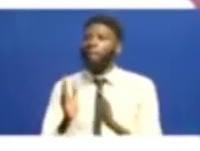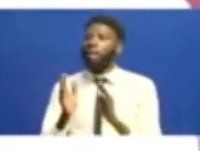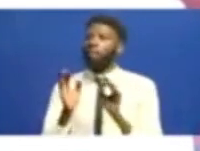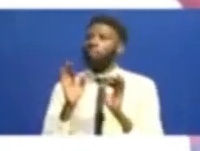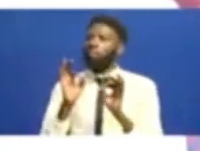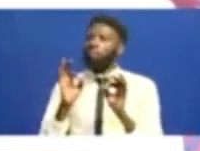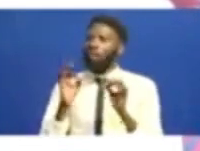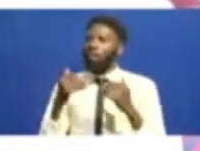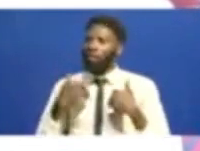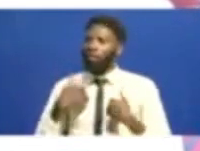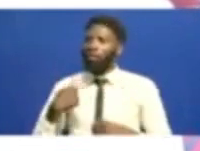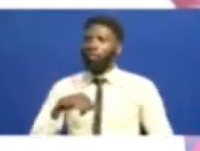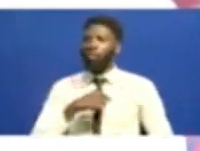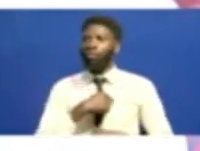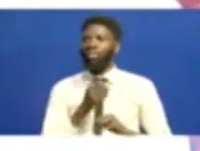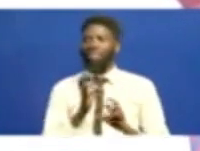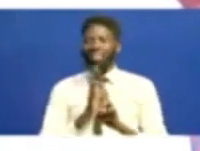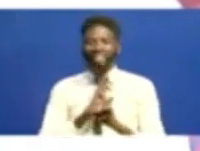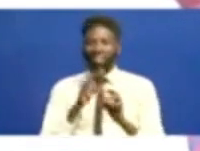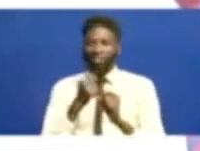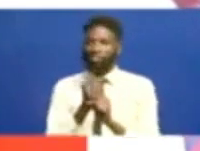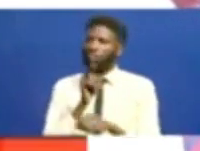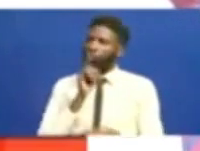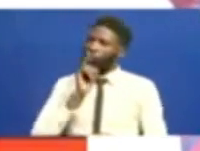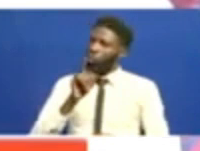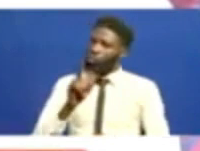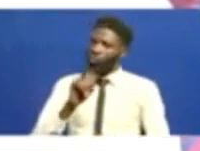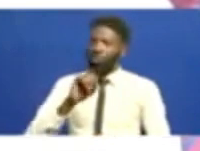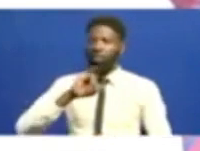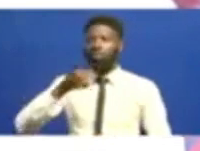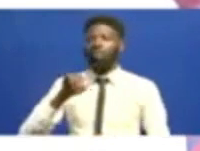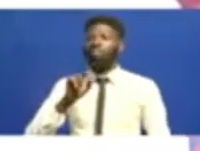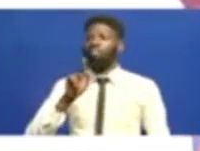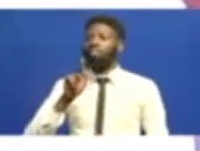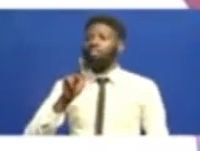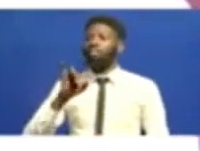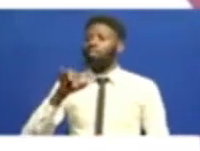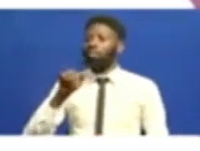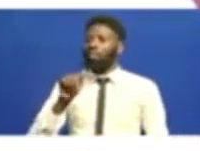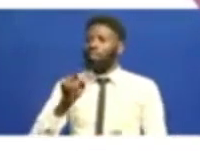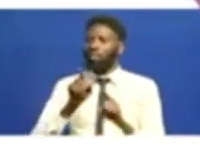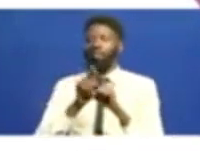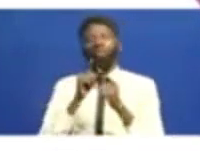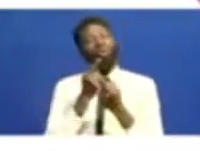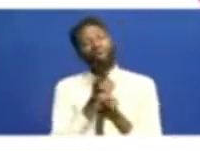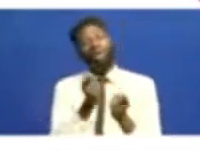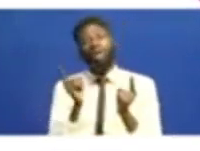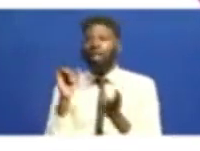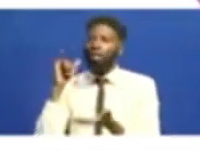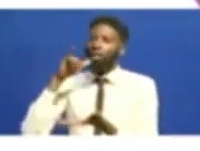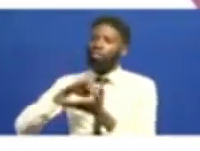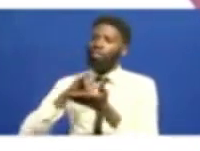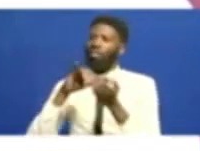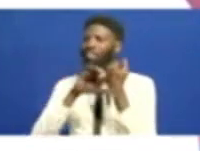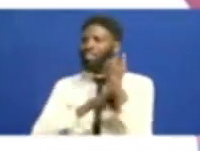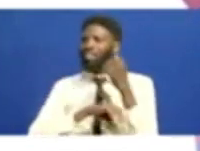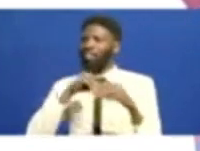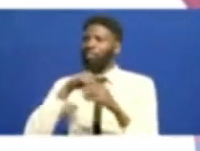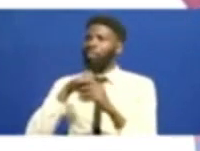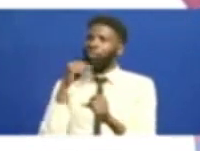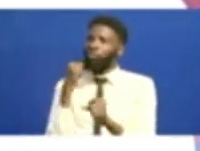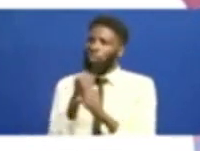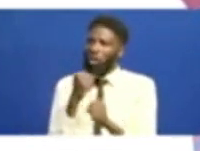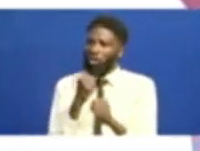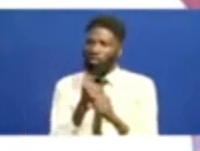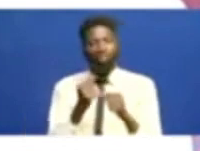and we are well prepared to ensure that Jomo Kenyatta International Airport and all the airports across the country are functioning